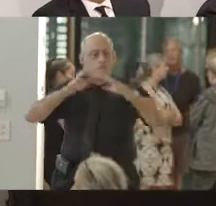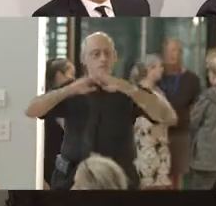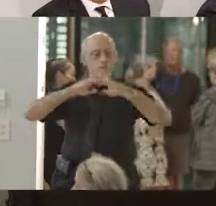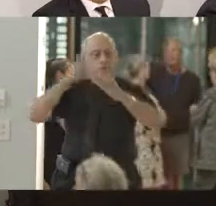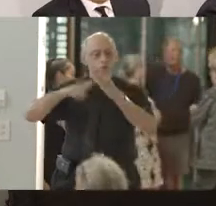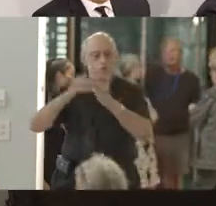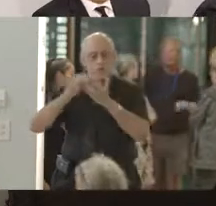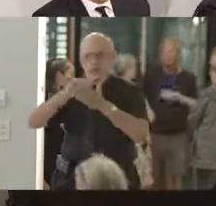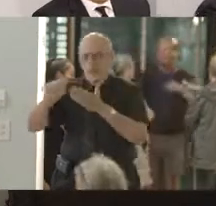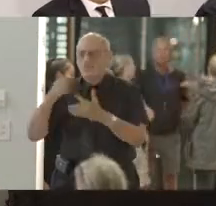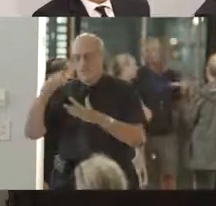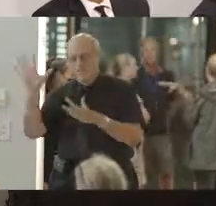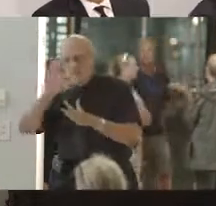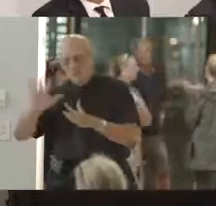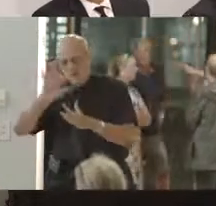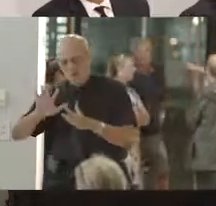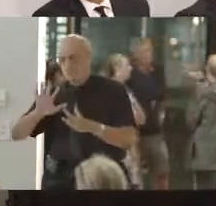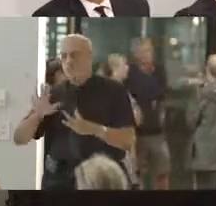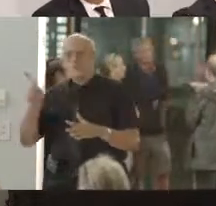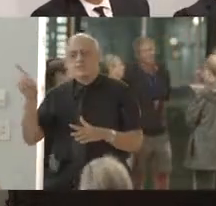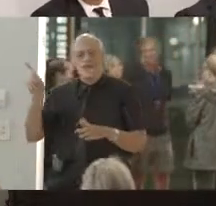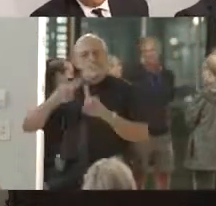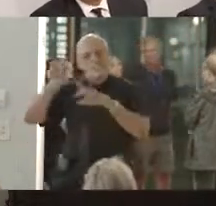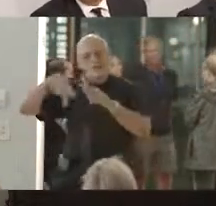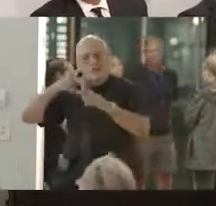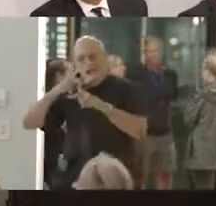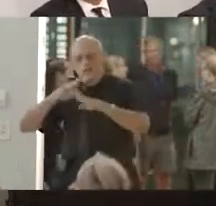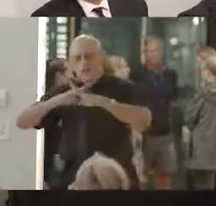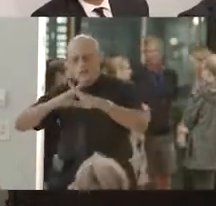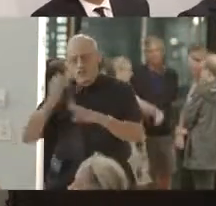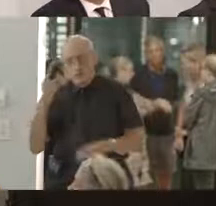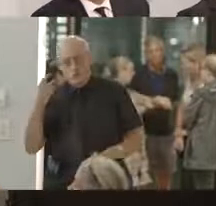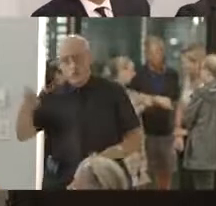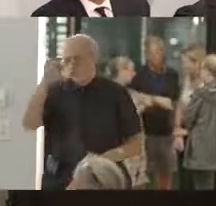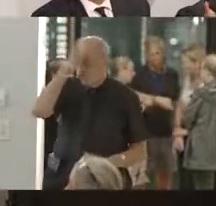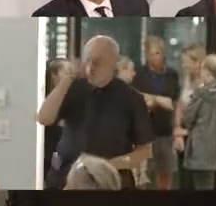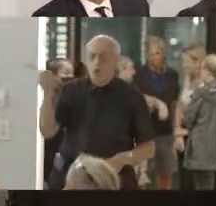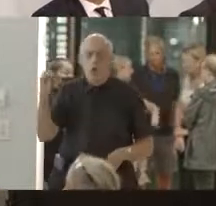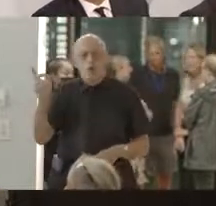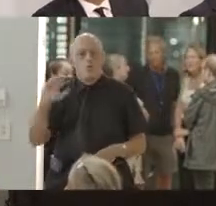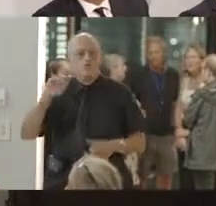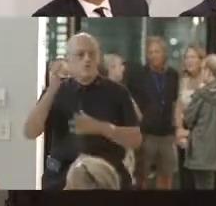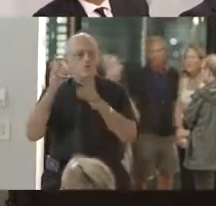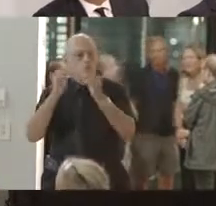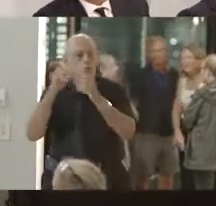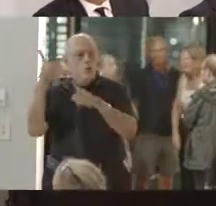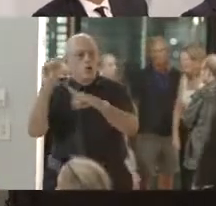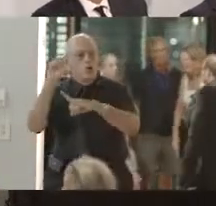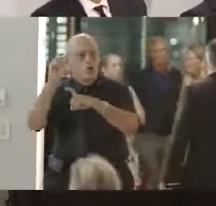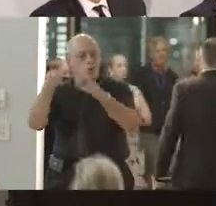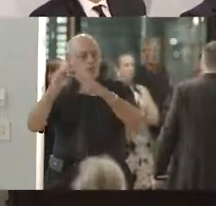I said there was a fair amount of, yeah. It's a different kind of flood protection, that one. So I want to go to some questions